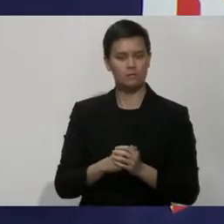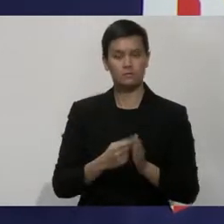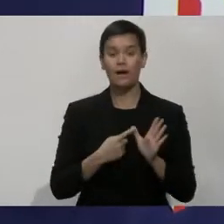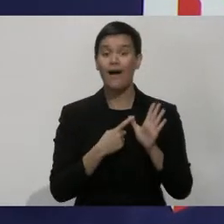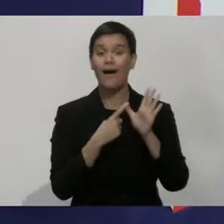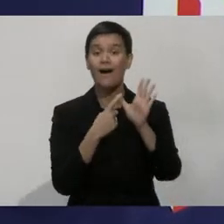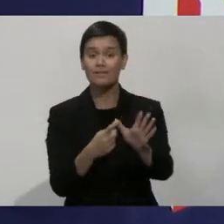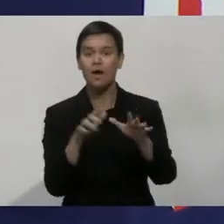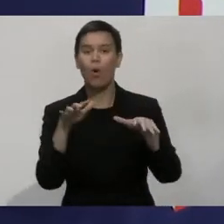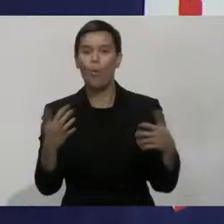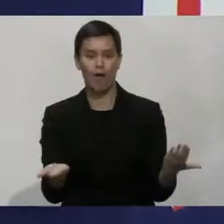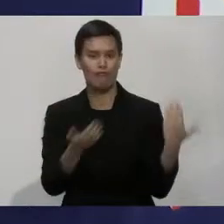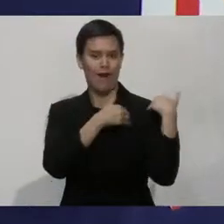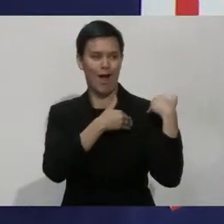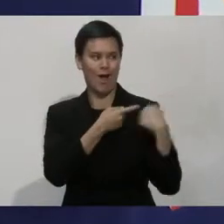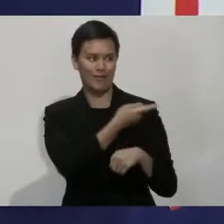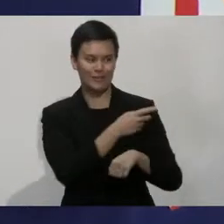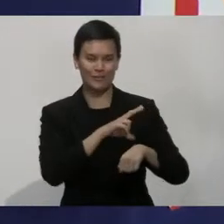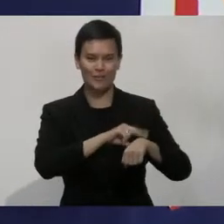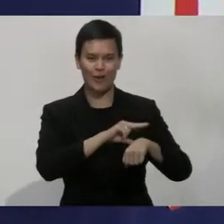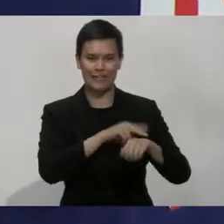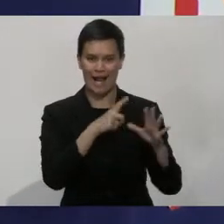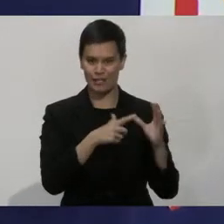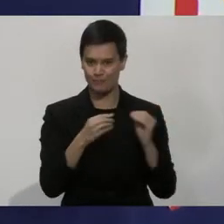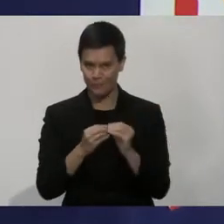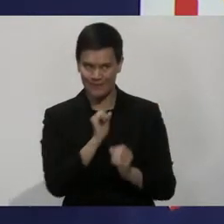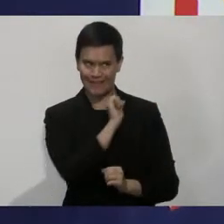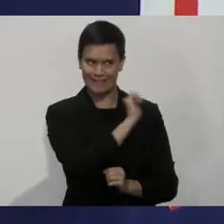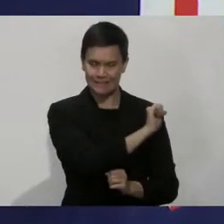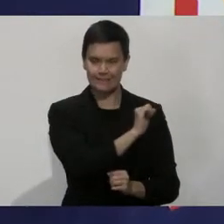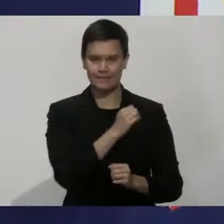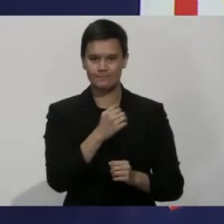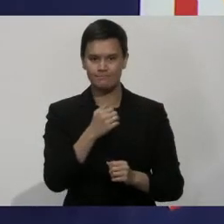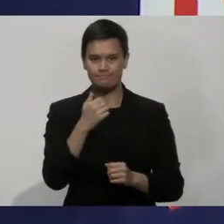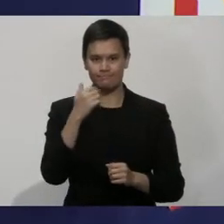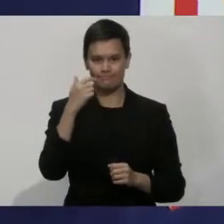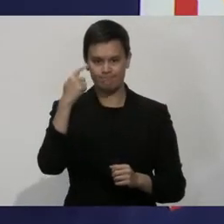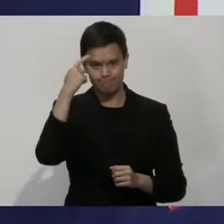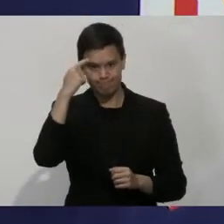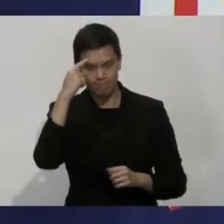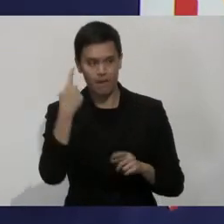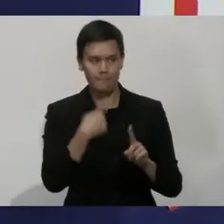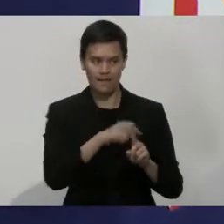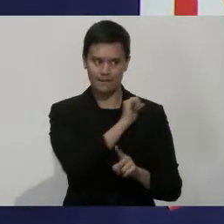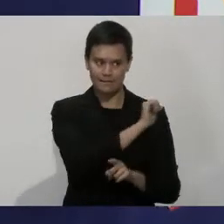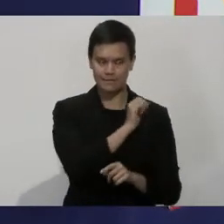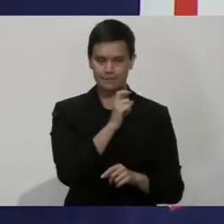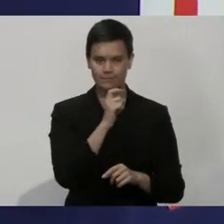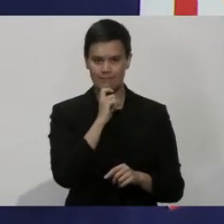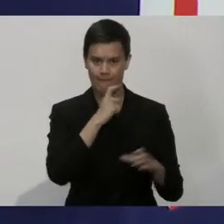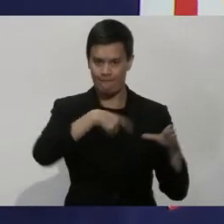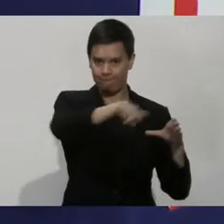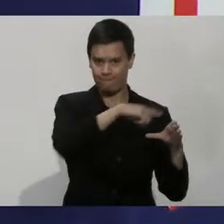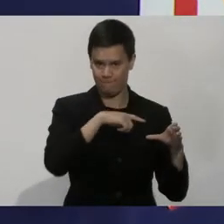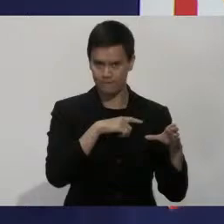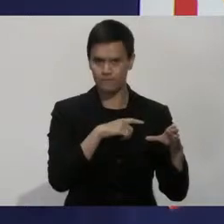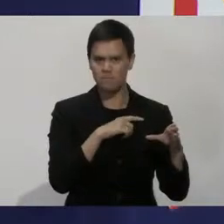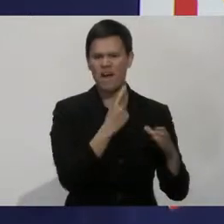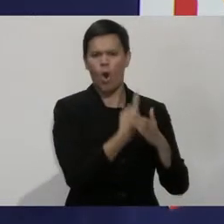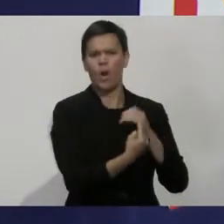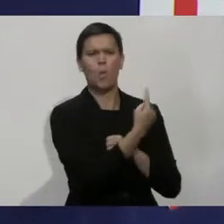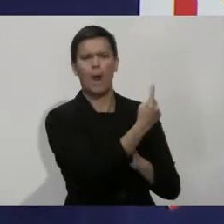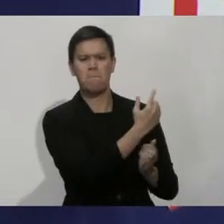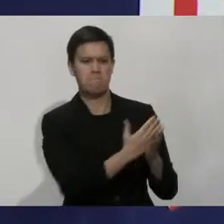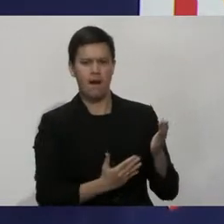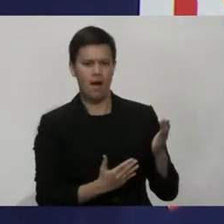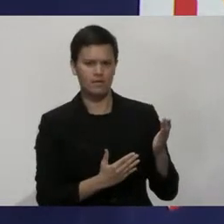on his advice and the advice of his officials as well. But like I said, it won't just be one thing. There'll be a whole variety of things, and